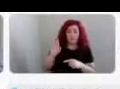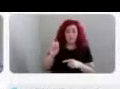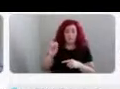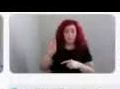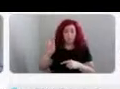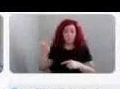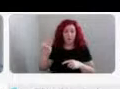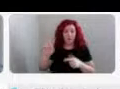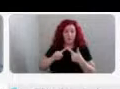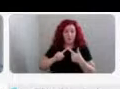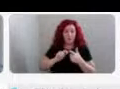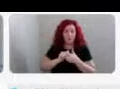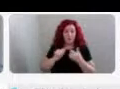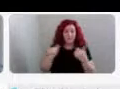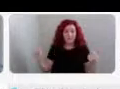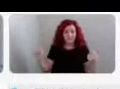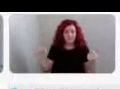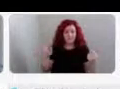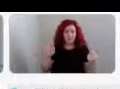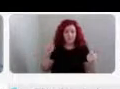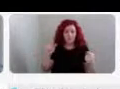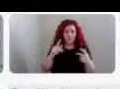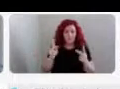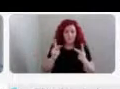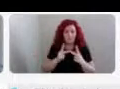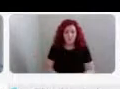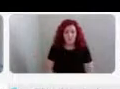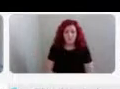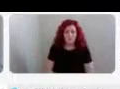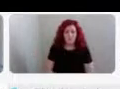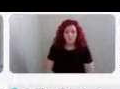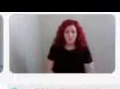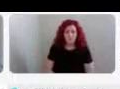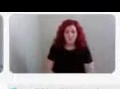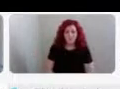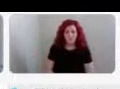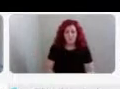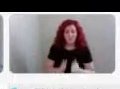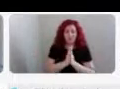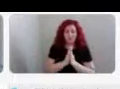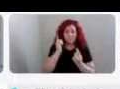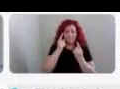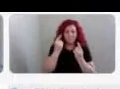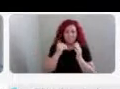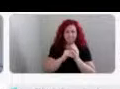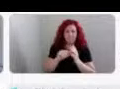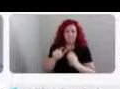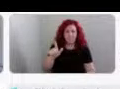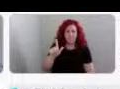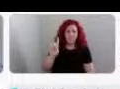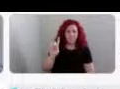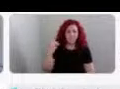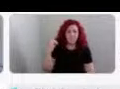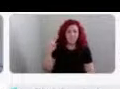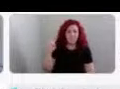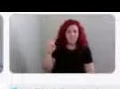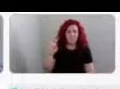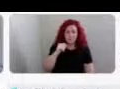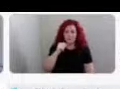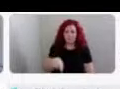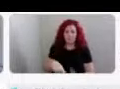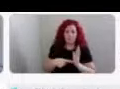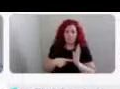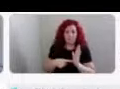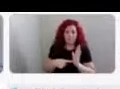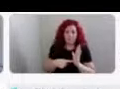and these distant rural places so i would ask you to reconsider ld17 it's unrepresentative